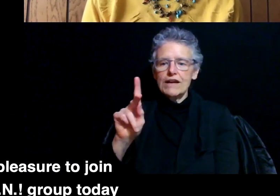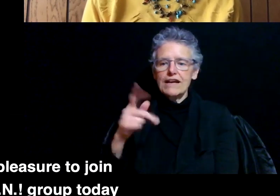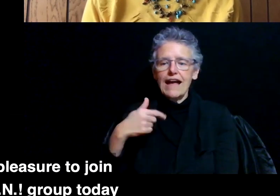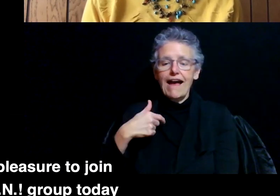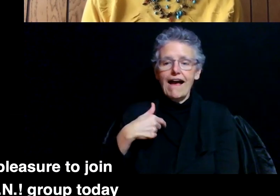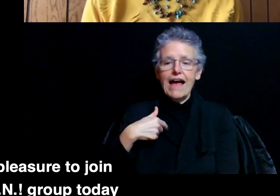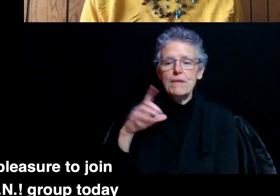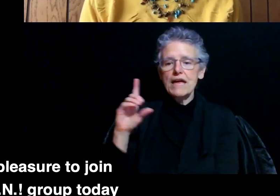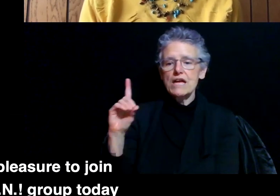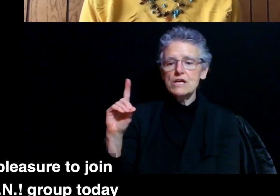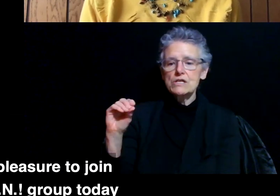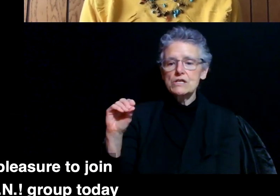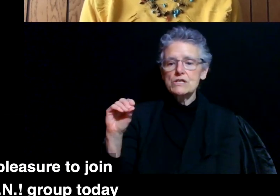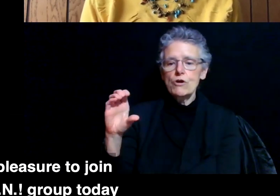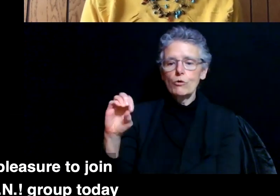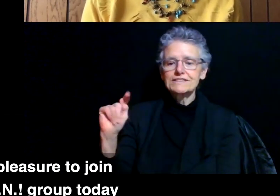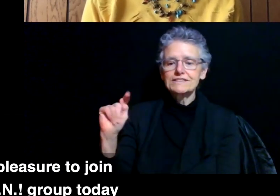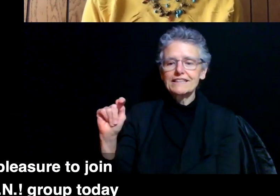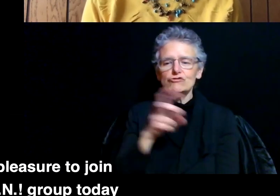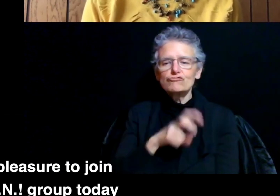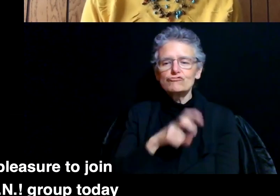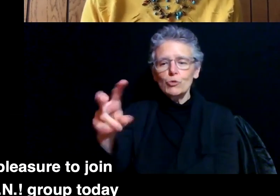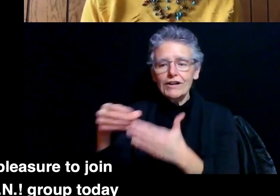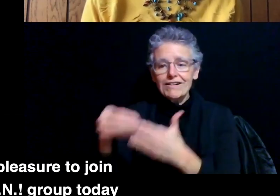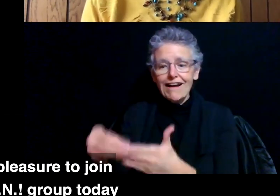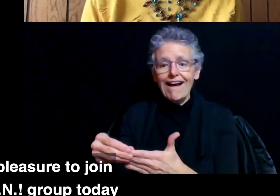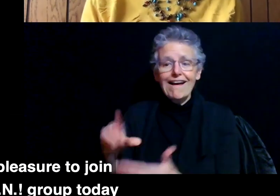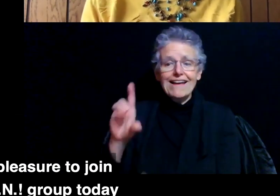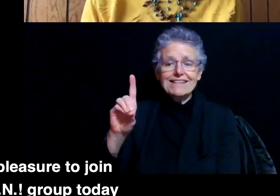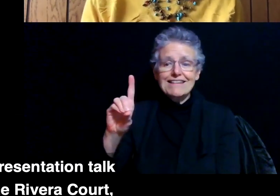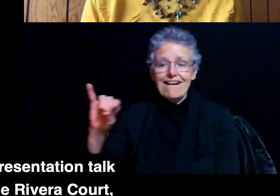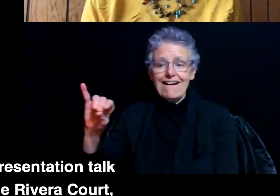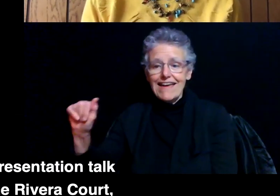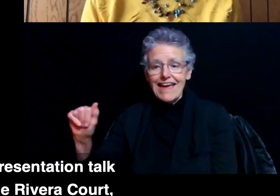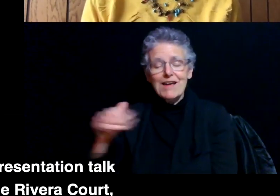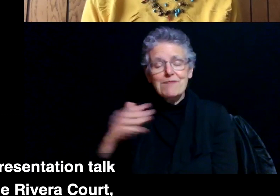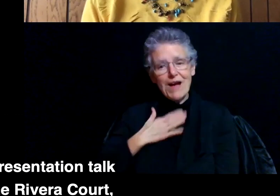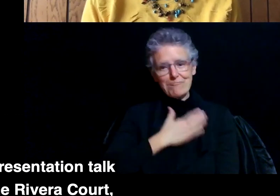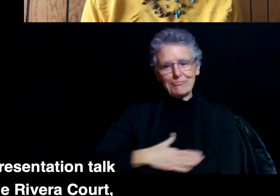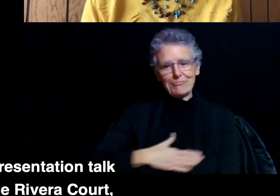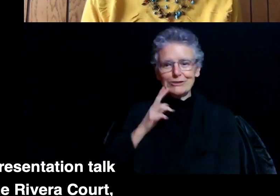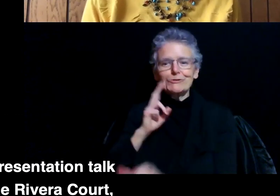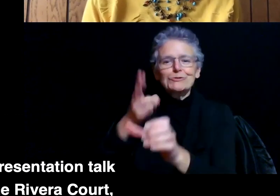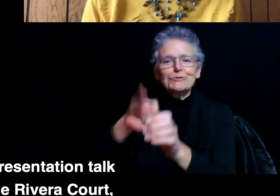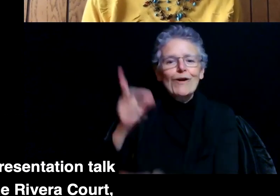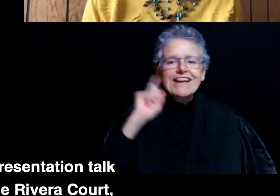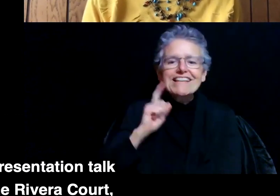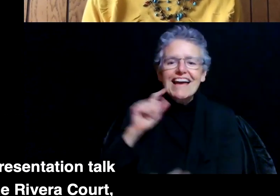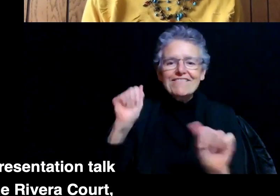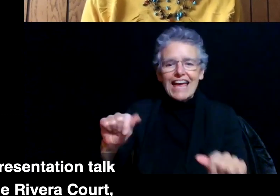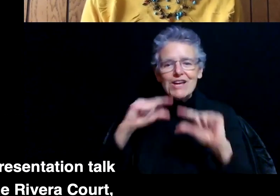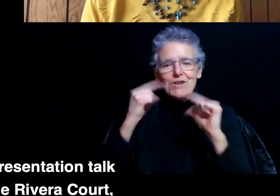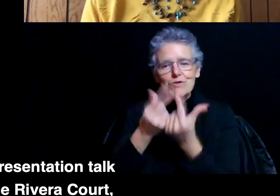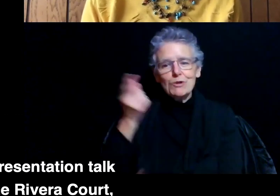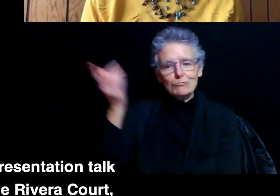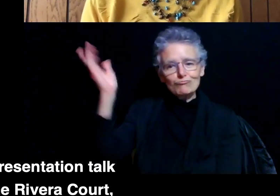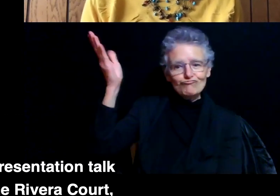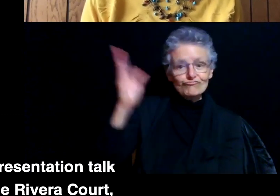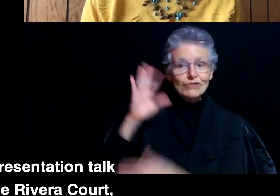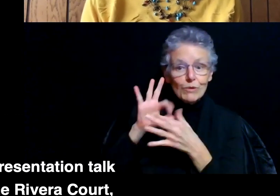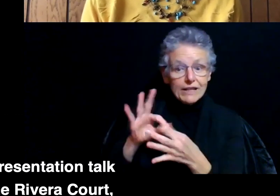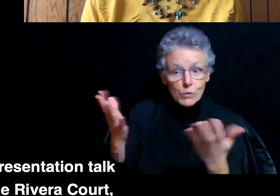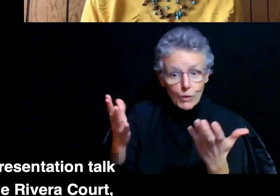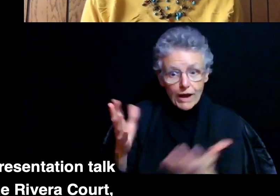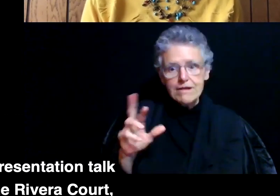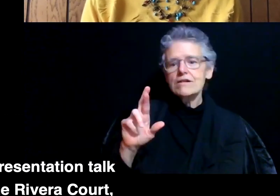my pleasure to join the DeafC.A.N group today and give a presentation talk regarding